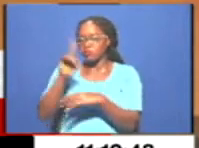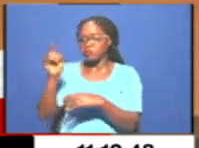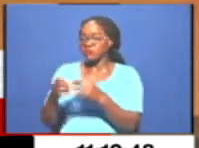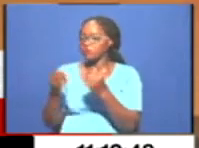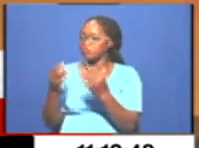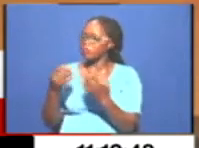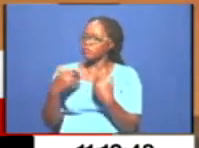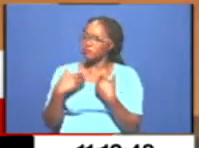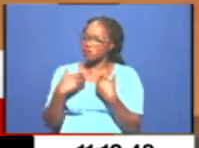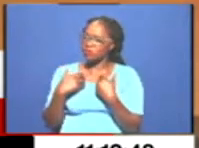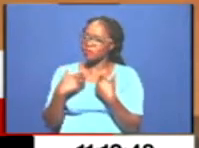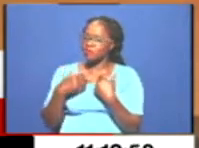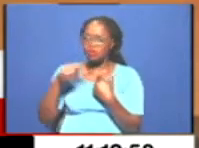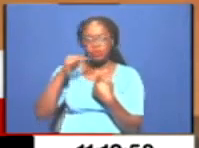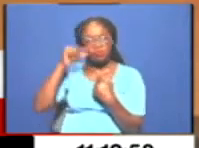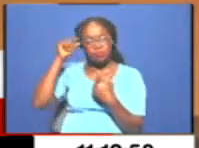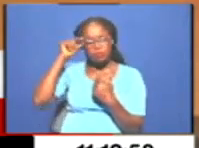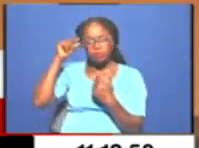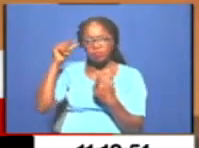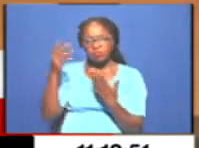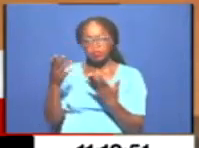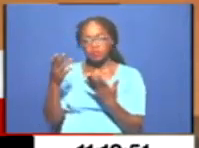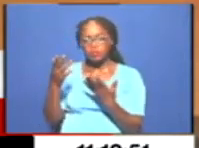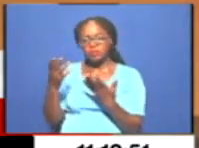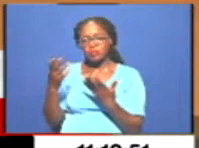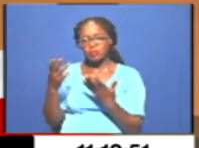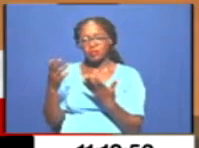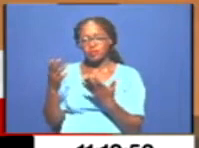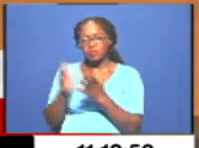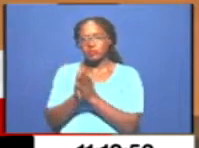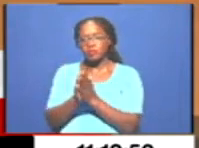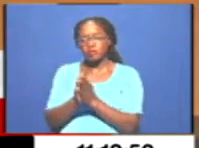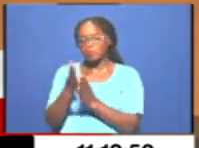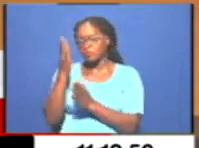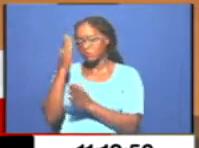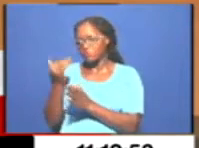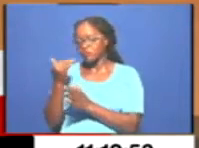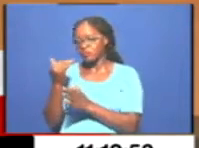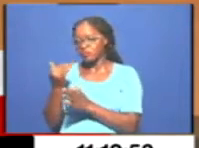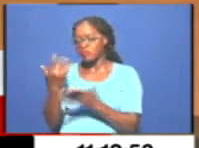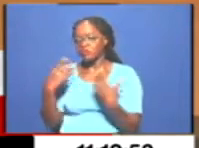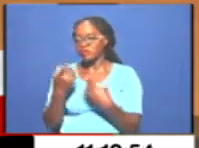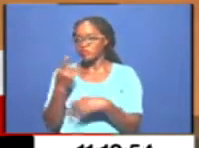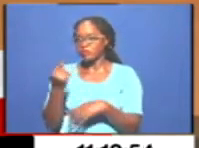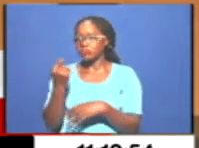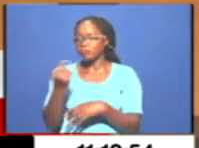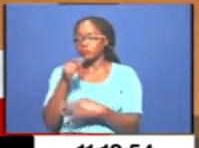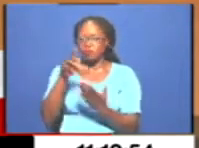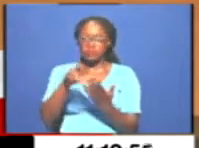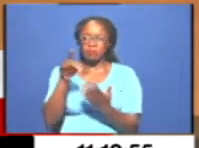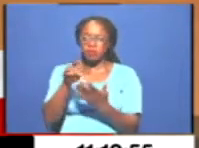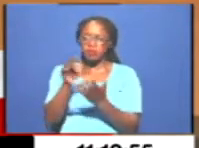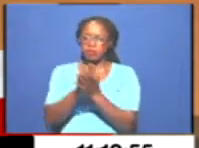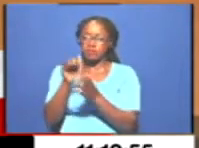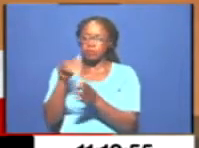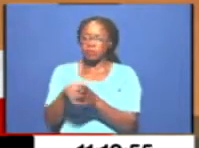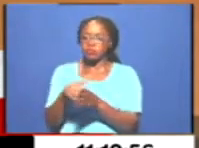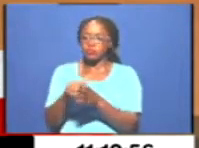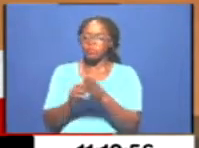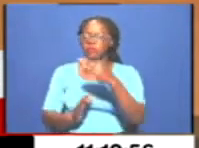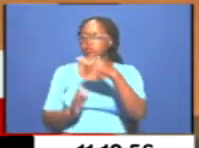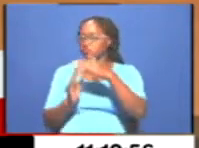in terms of the gender aspect. Why only few people were elected within the executive?